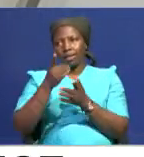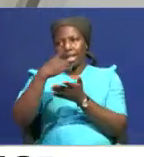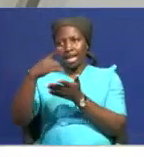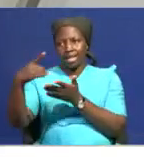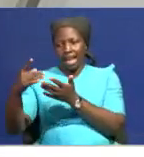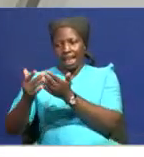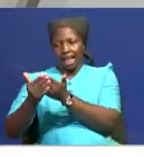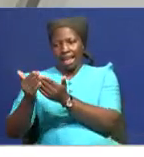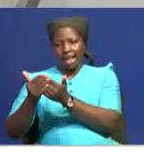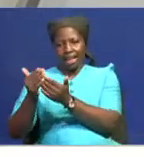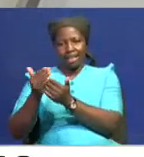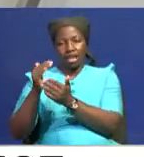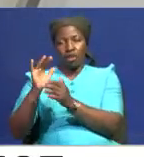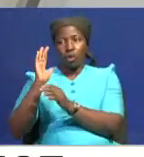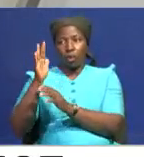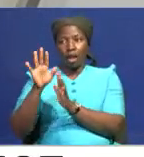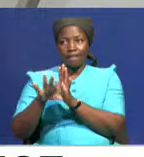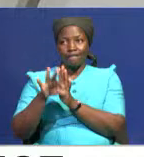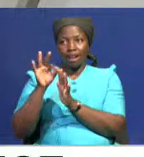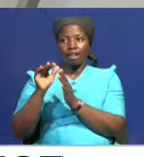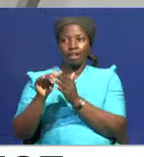be able to do this. So you'll find that